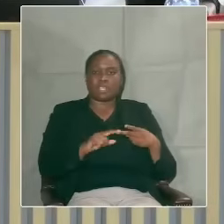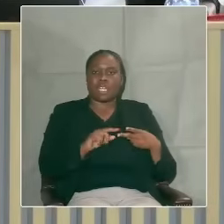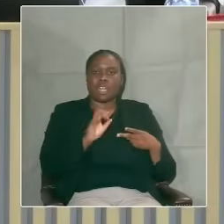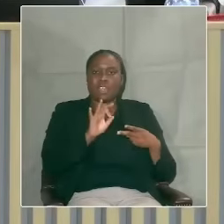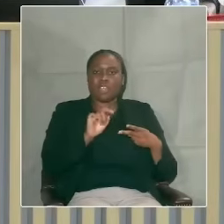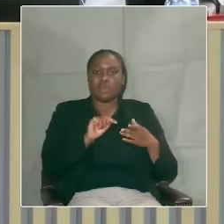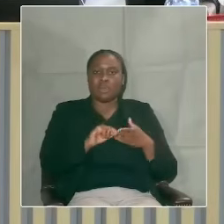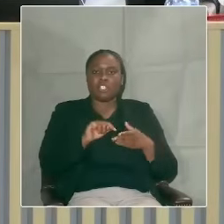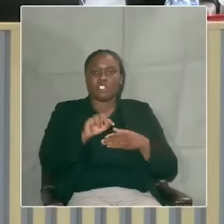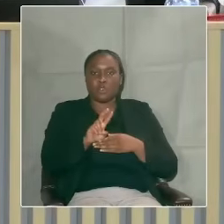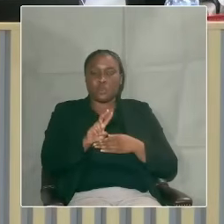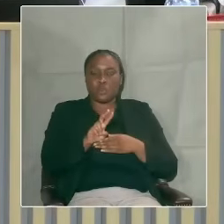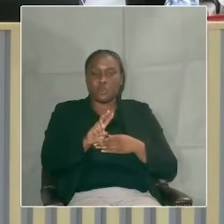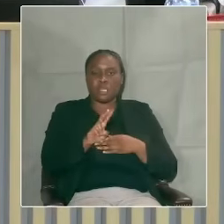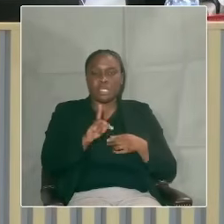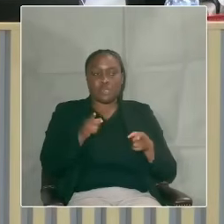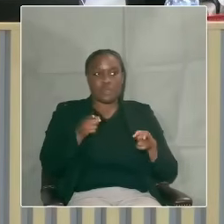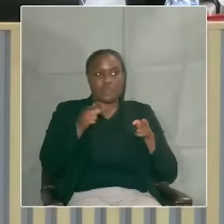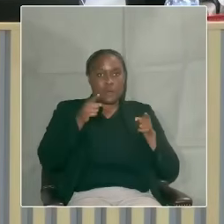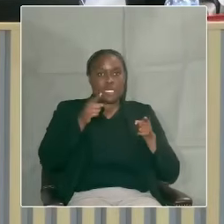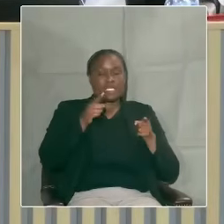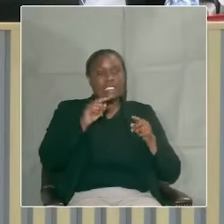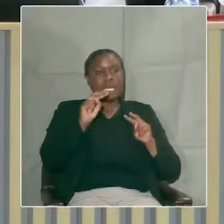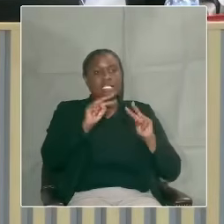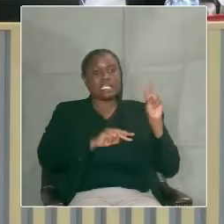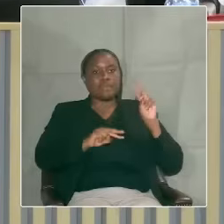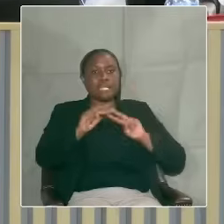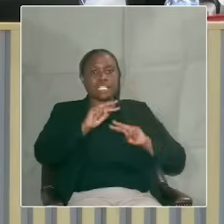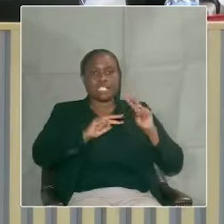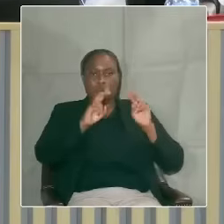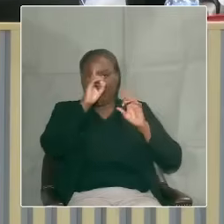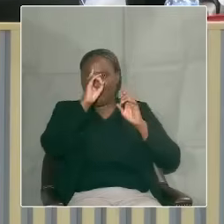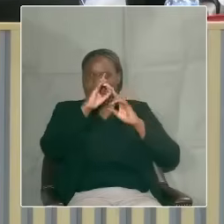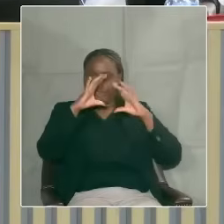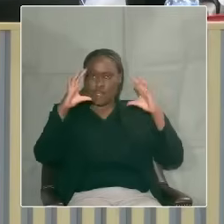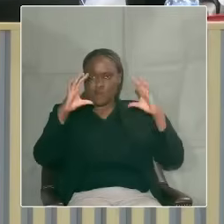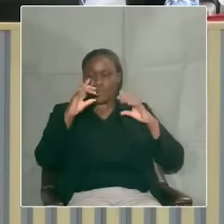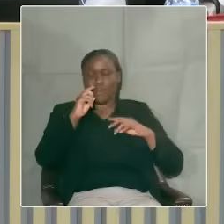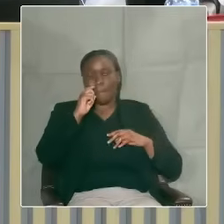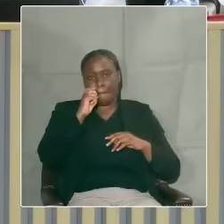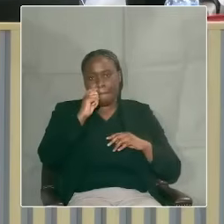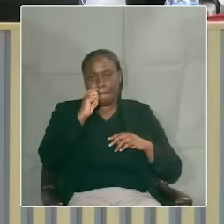(3.2), the threat assessment overview.